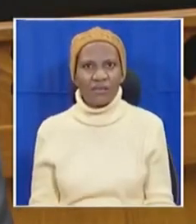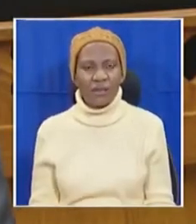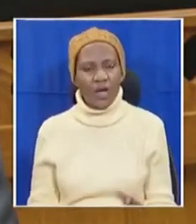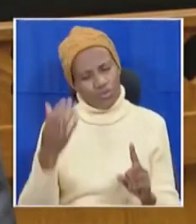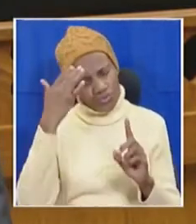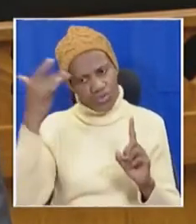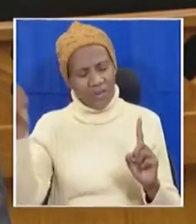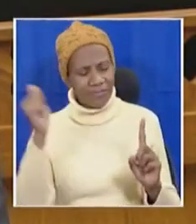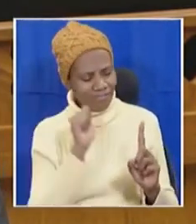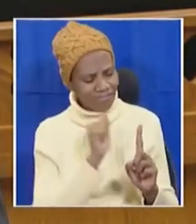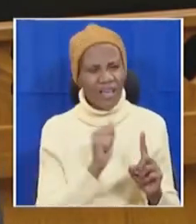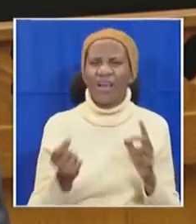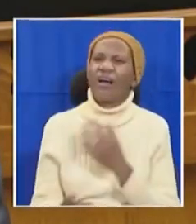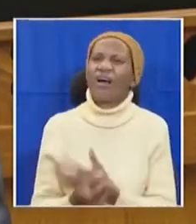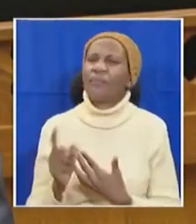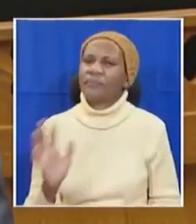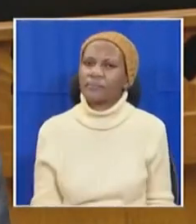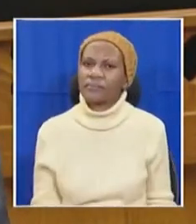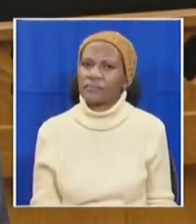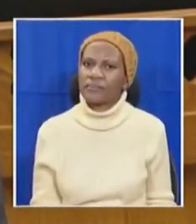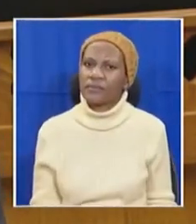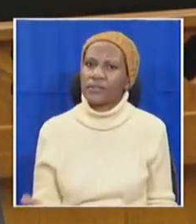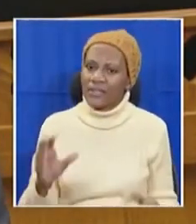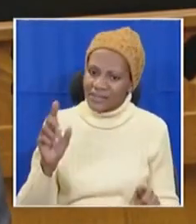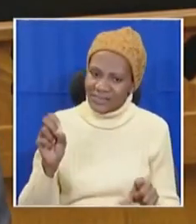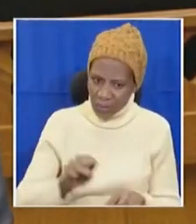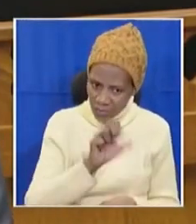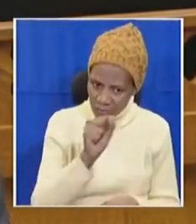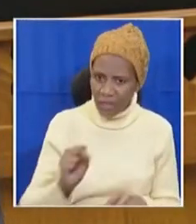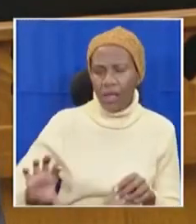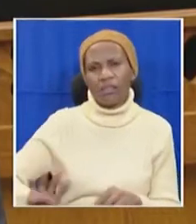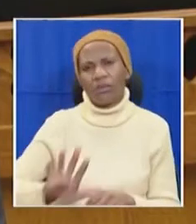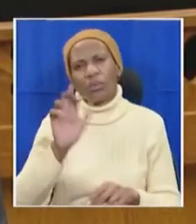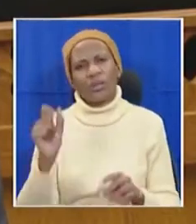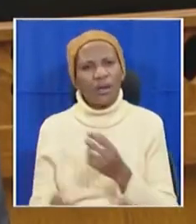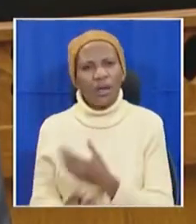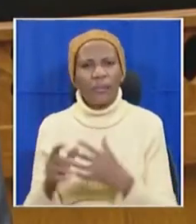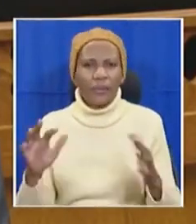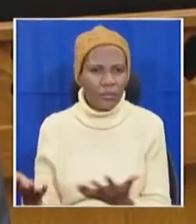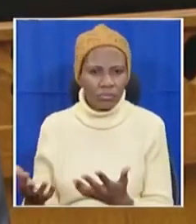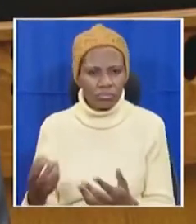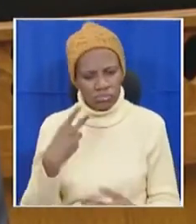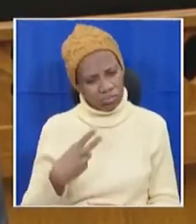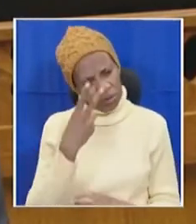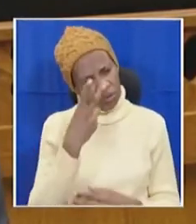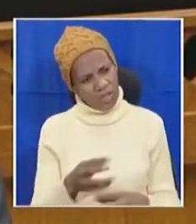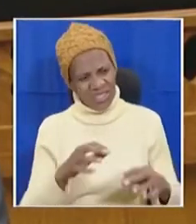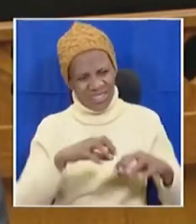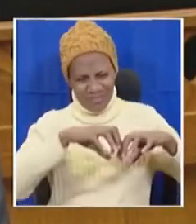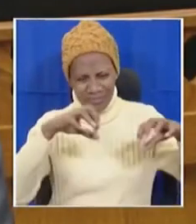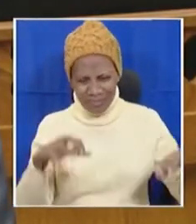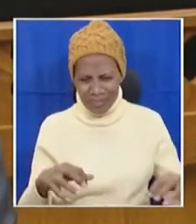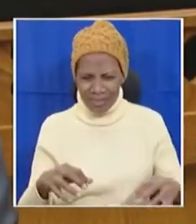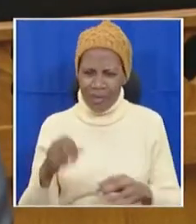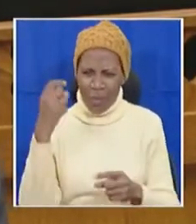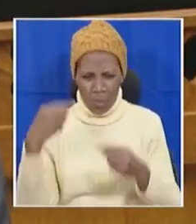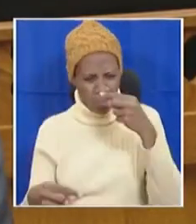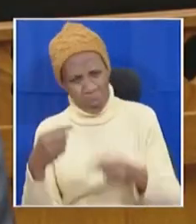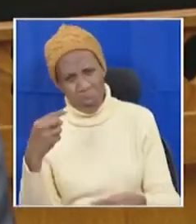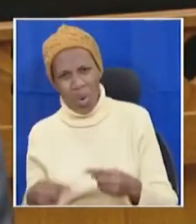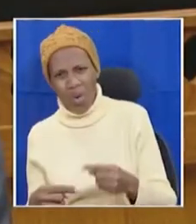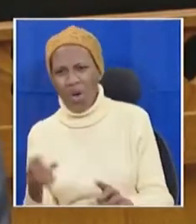dream and vision, not only for Africa, but for South Africa? We see deep divisions, wars, corruption, terrorism in